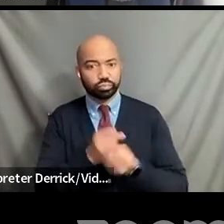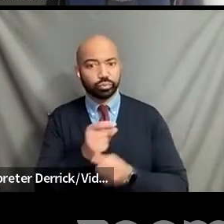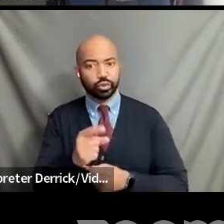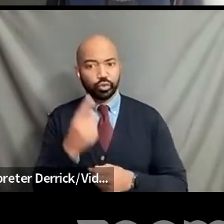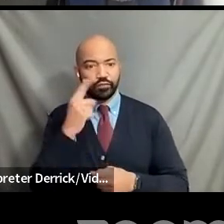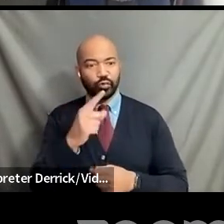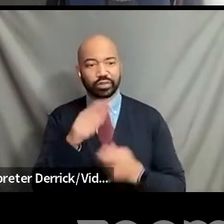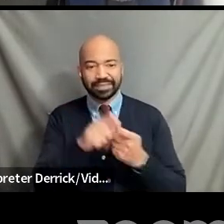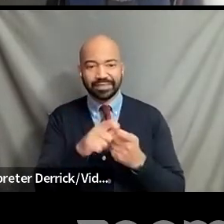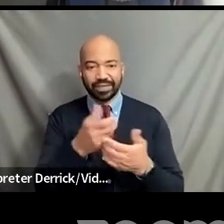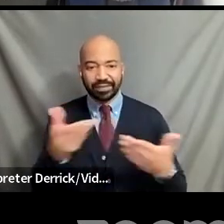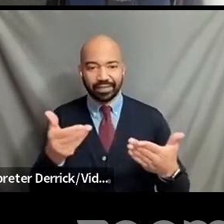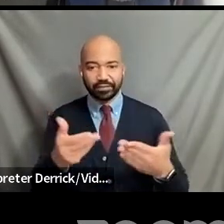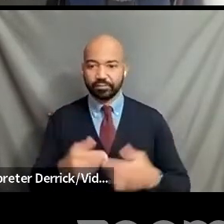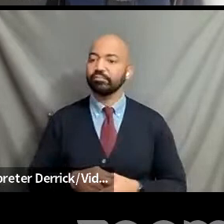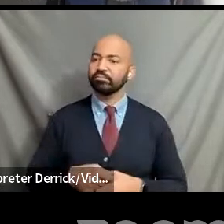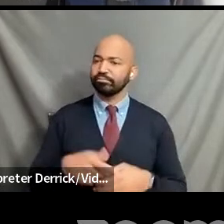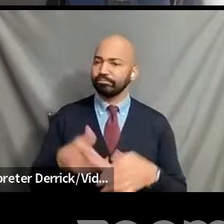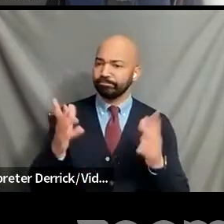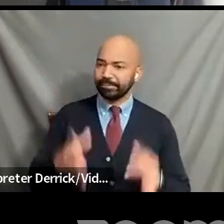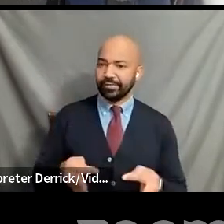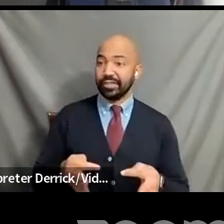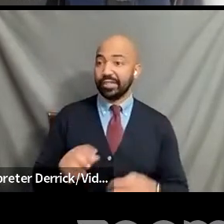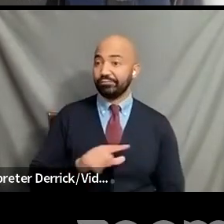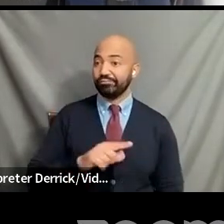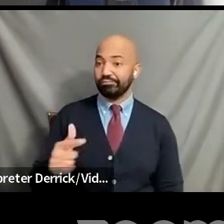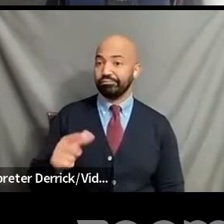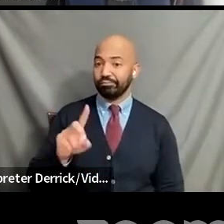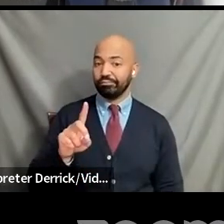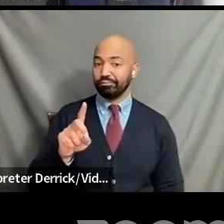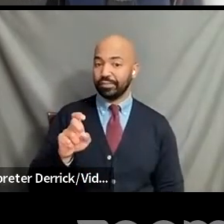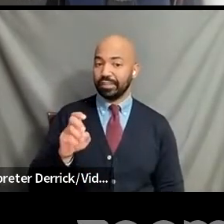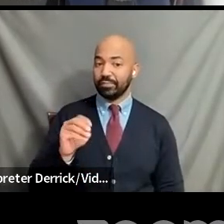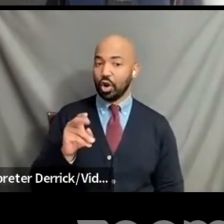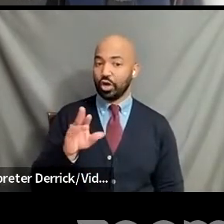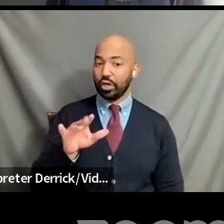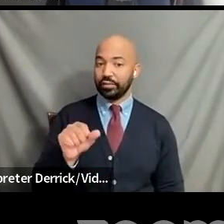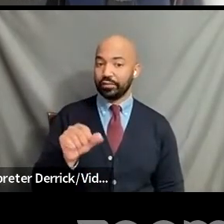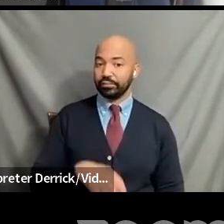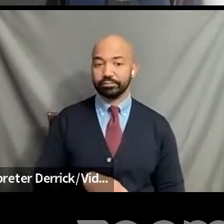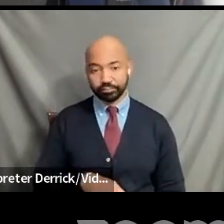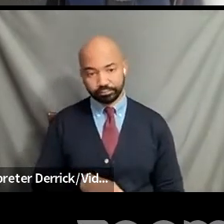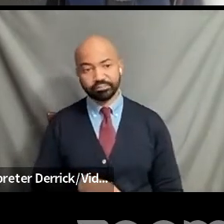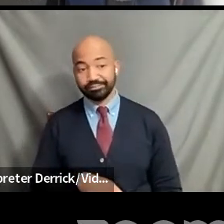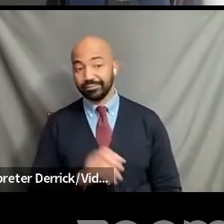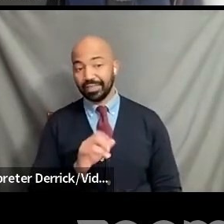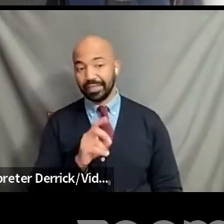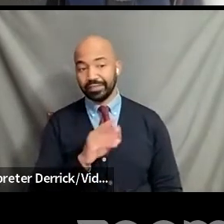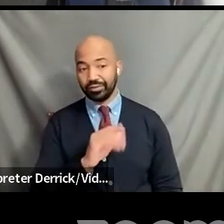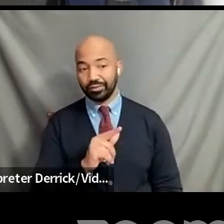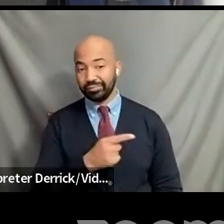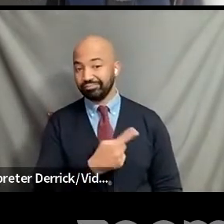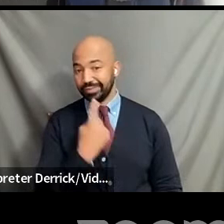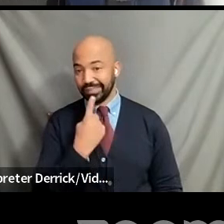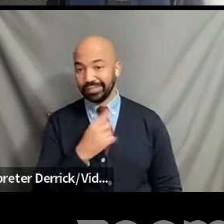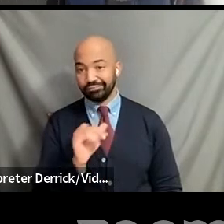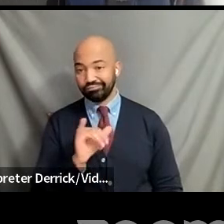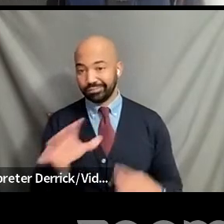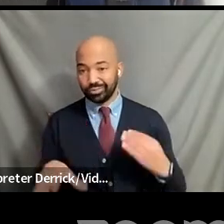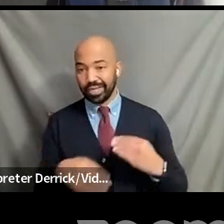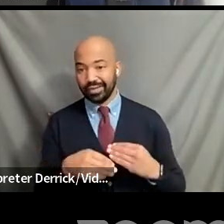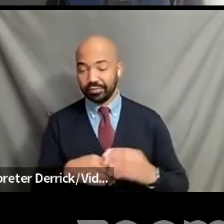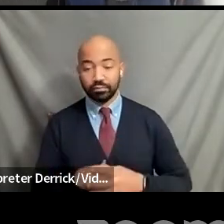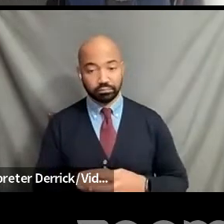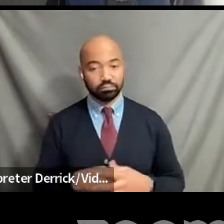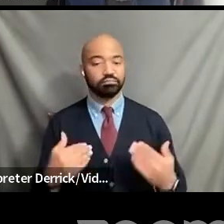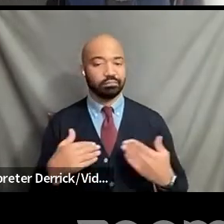definitely. And Demarcus? I guess I would say is picking off what Daryl said, having a mentor. It could be